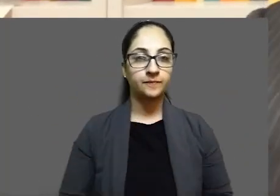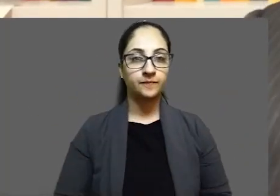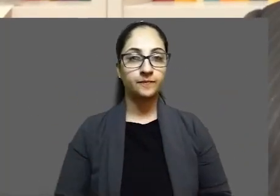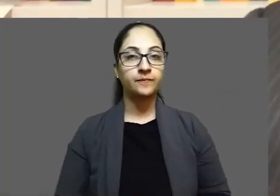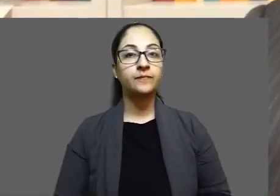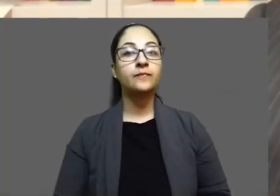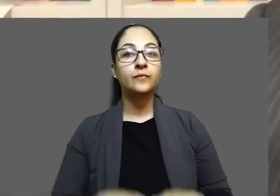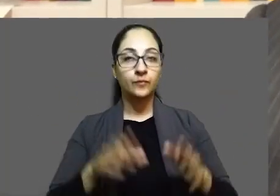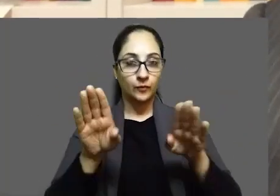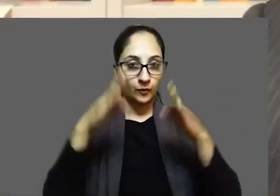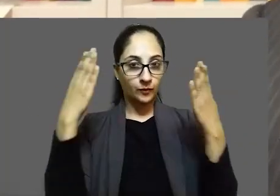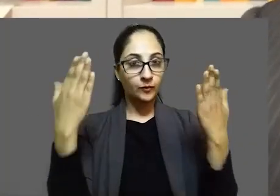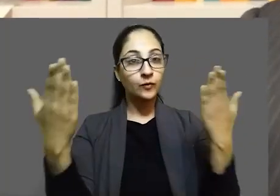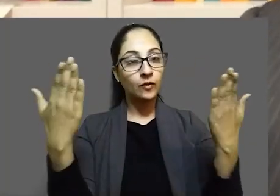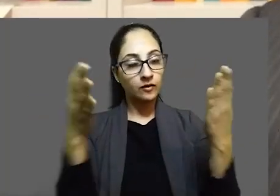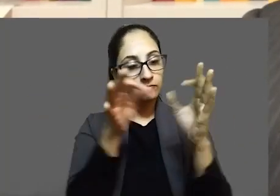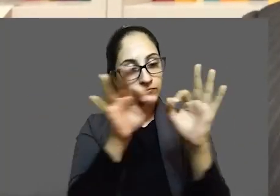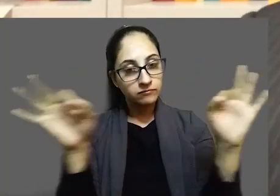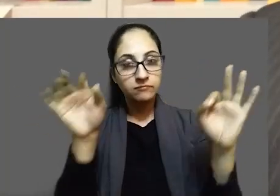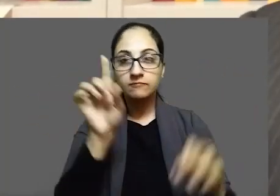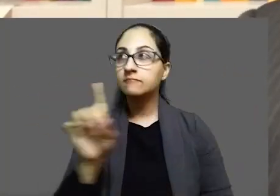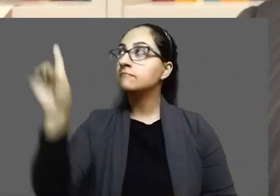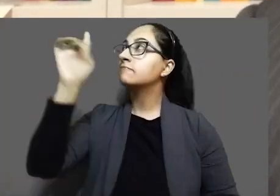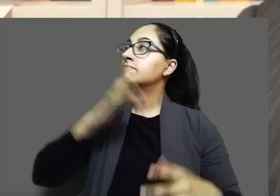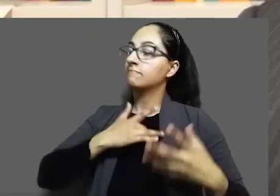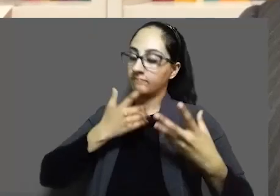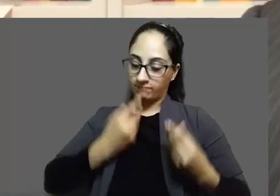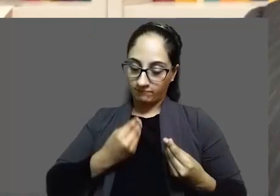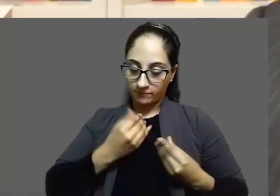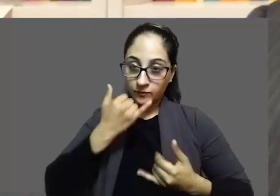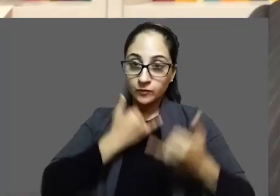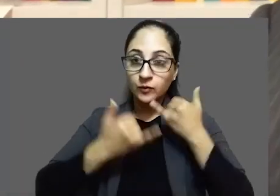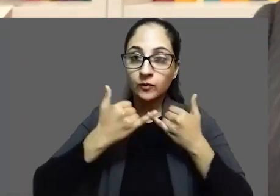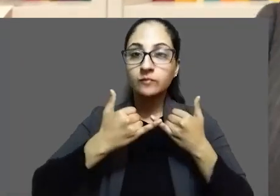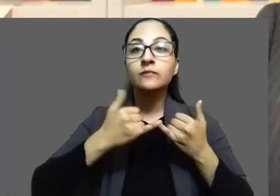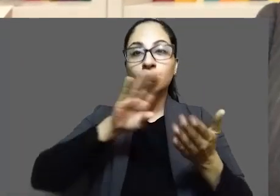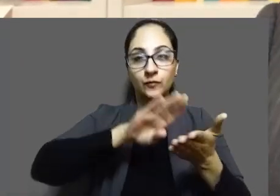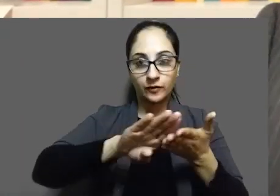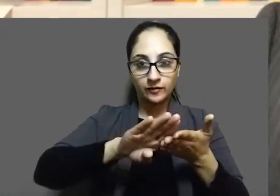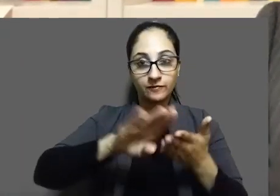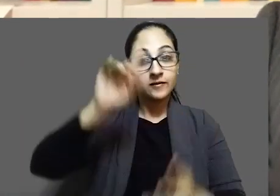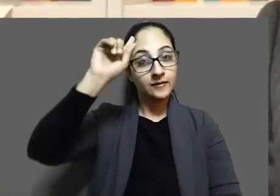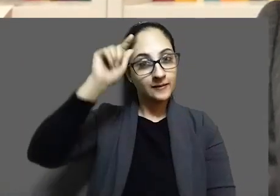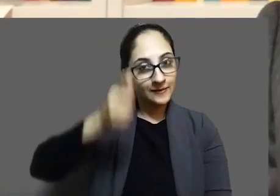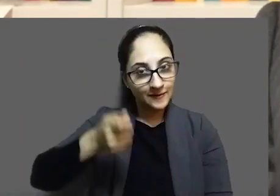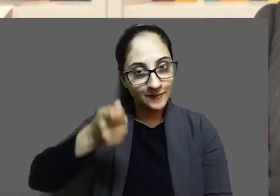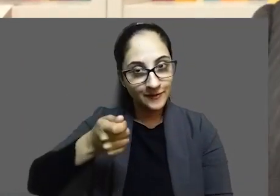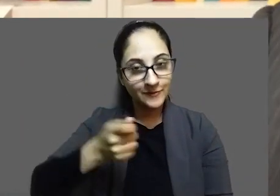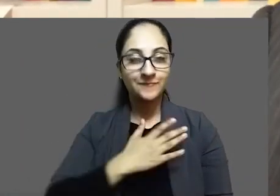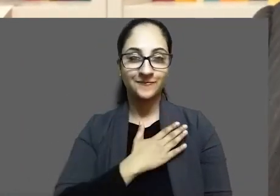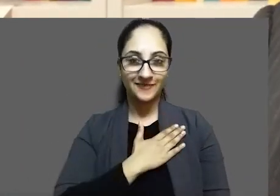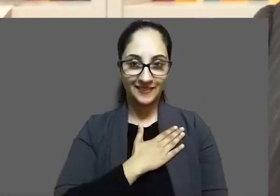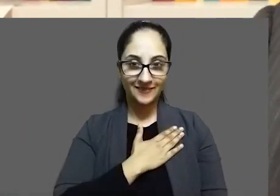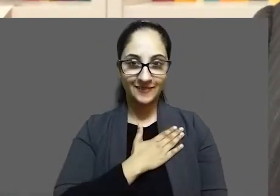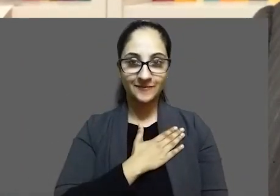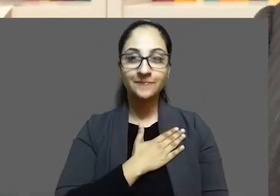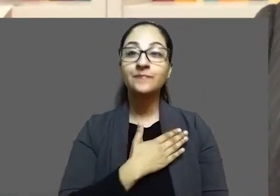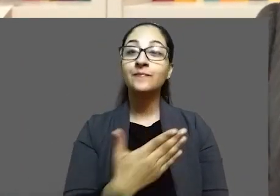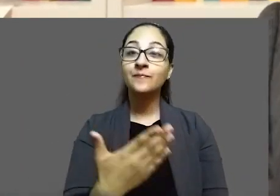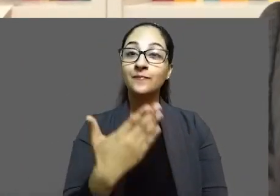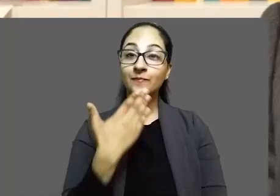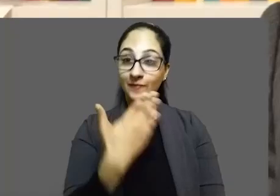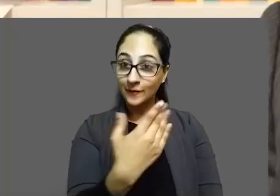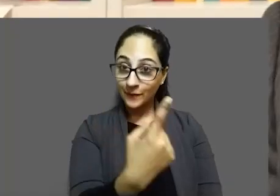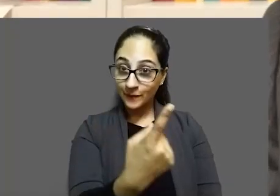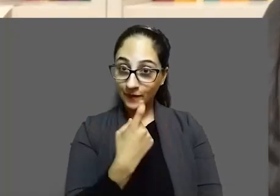Bismillahirrahmanirrahim. Assalamu alaikum wa rahmatullahi wa barakatuhu, and Ya Ali Madad. Rina, thanks so much for having me and really asking such a provocative question